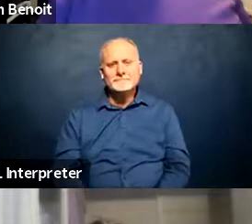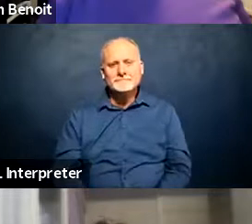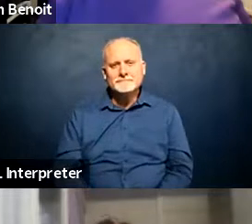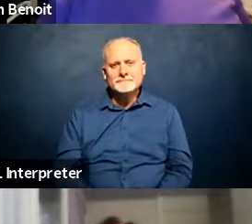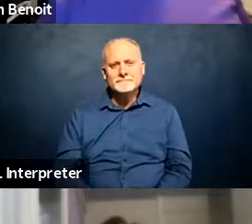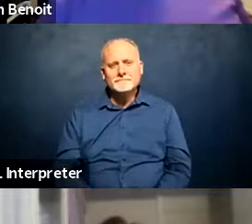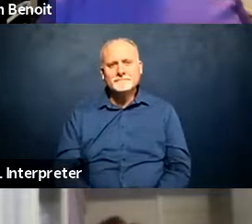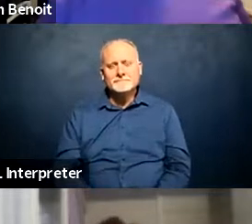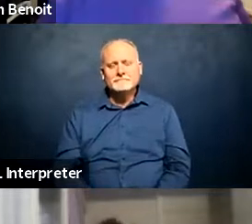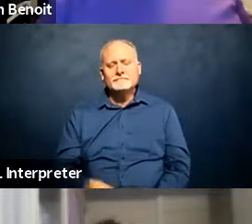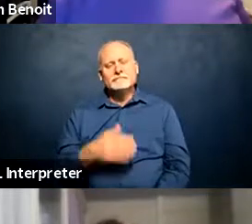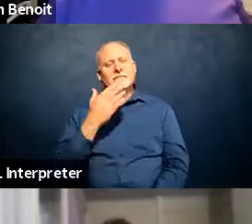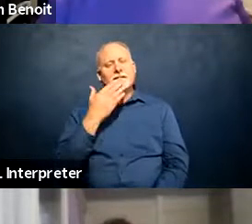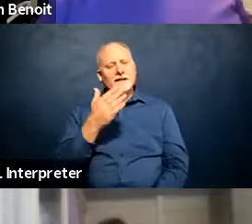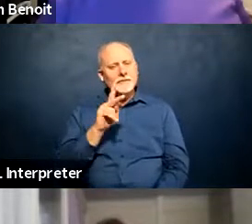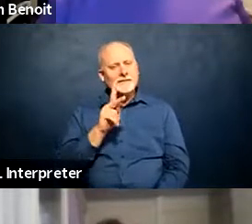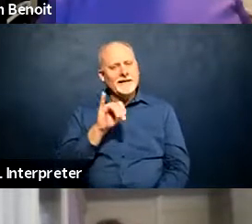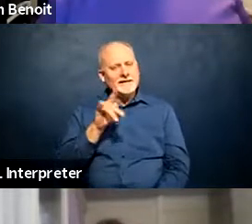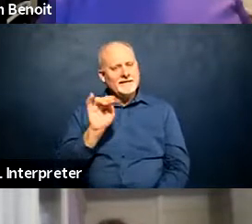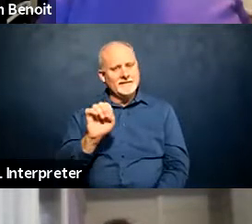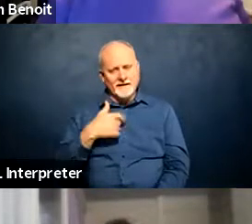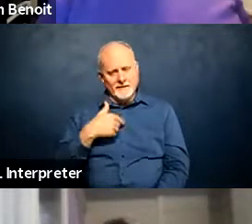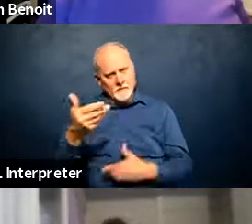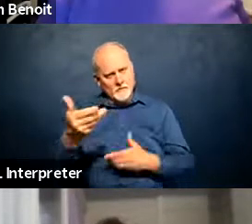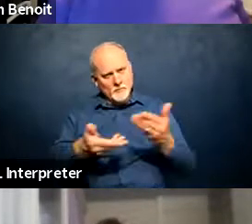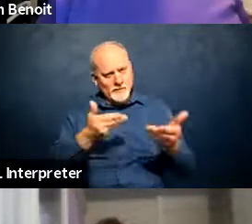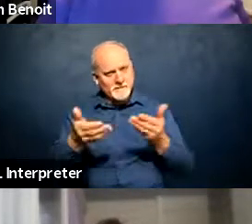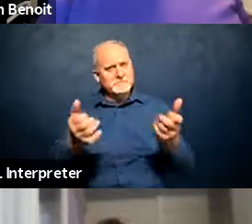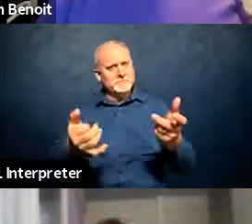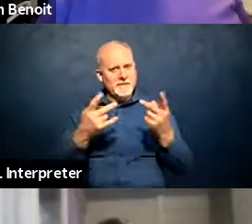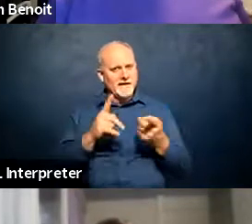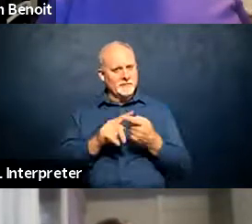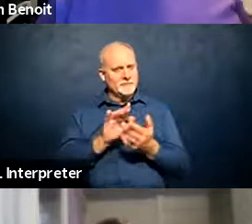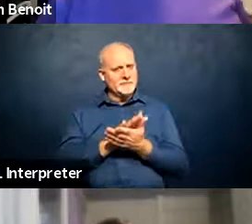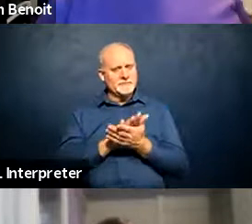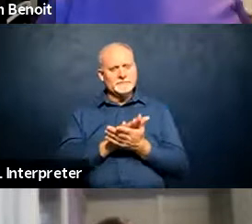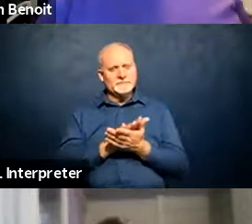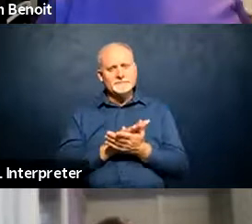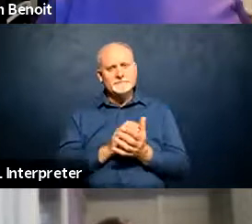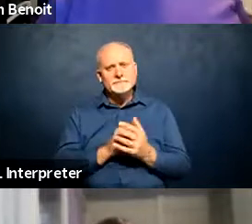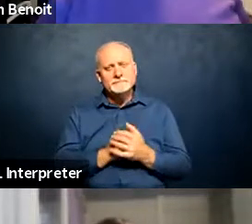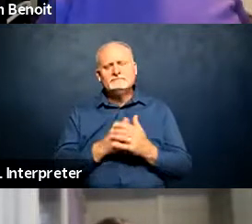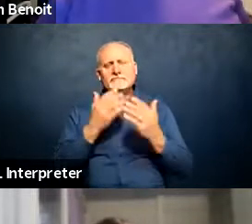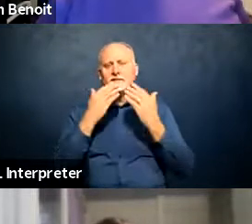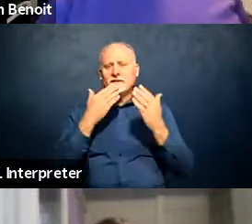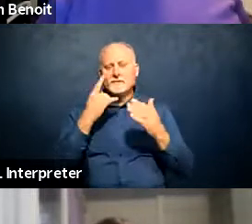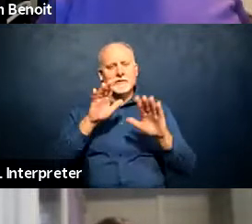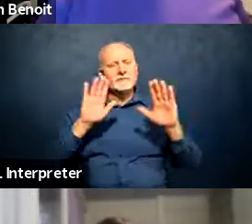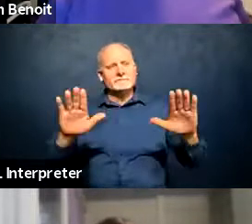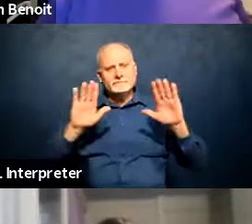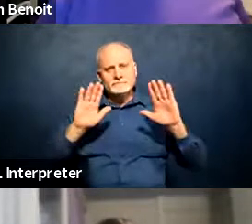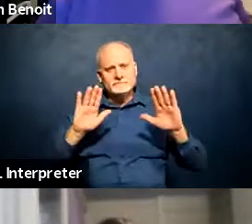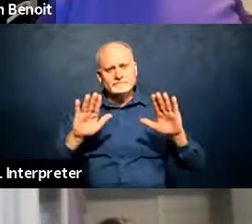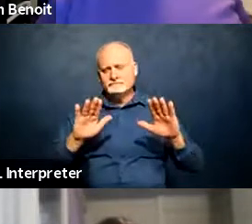you, Katie. I too would want to welcome the students back and thank you for just the outstanding performance of